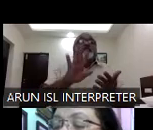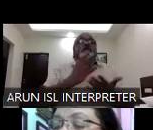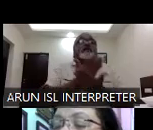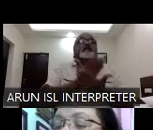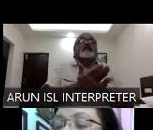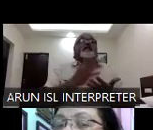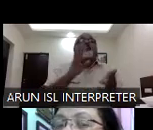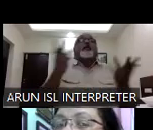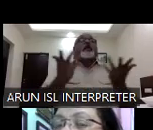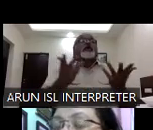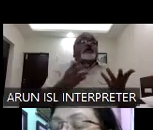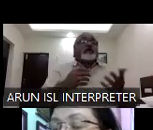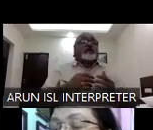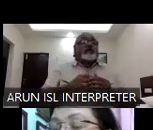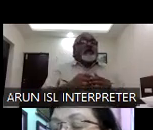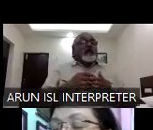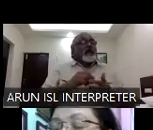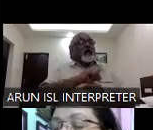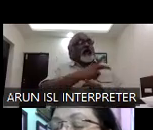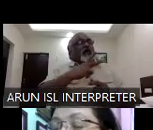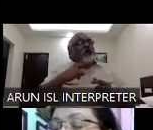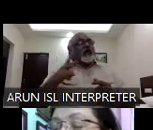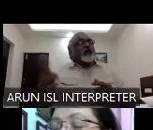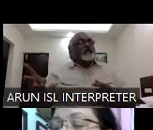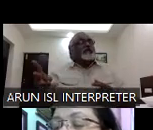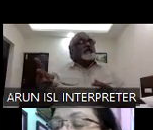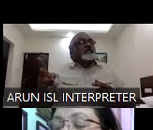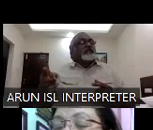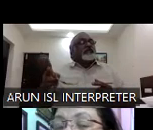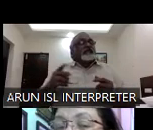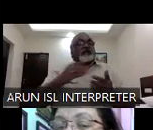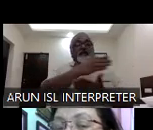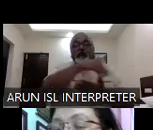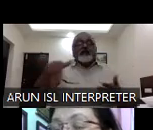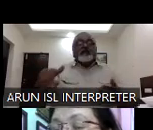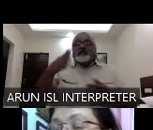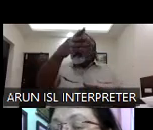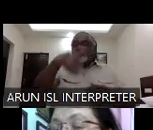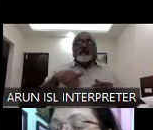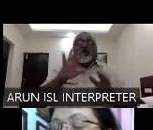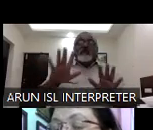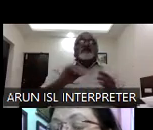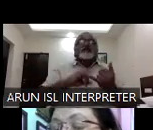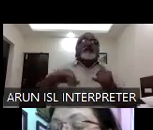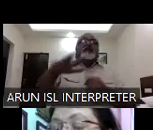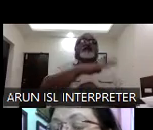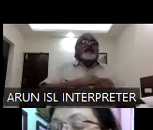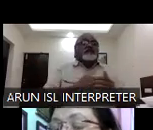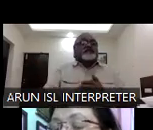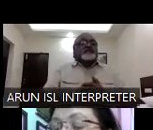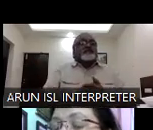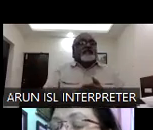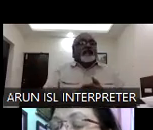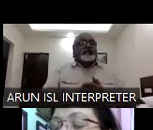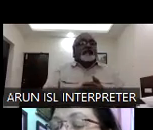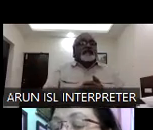taking up. So all these boundaries are there in the society, which basically